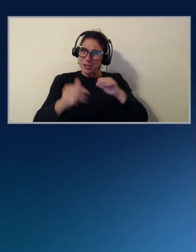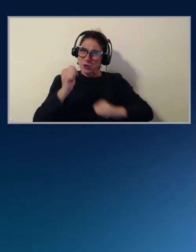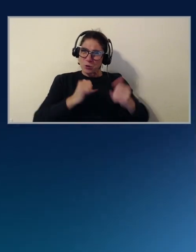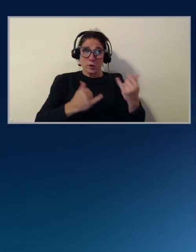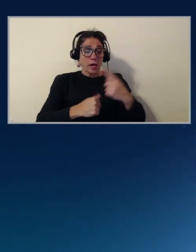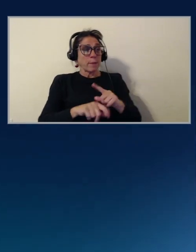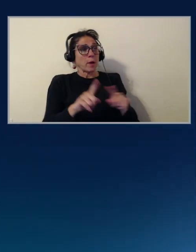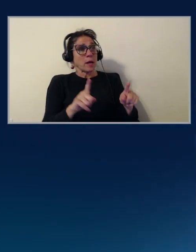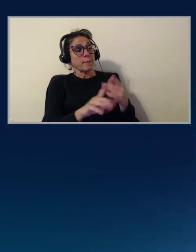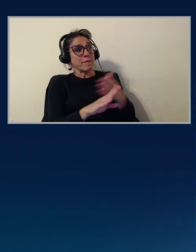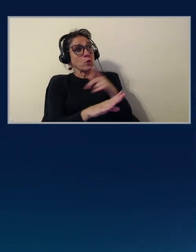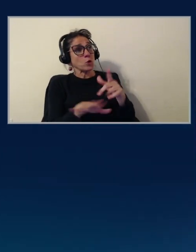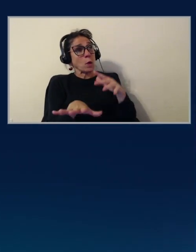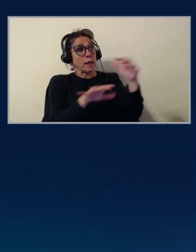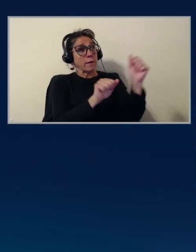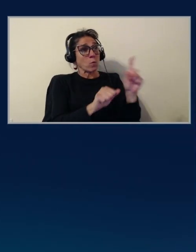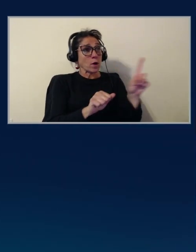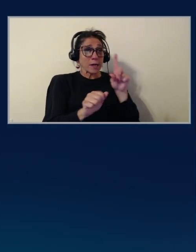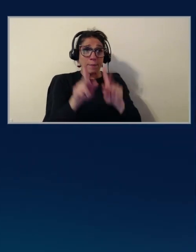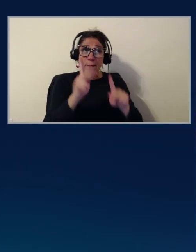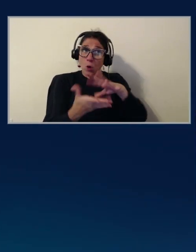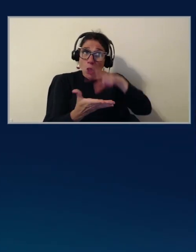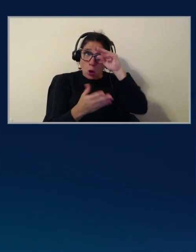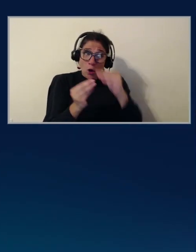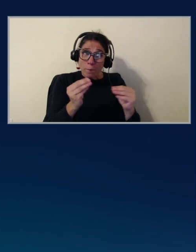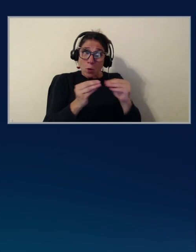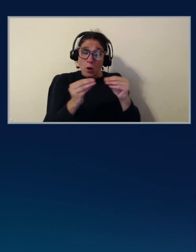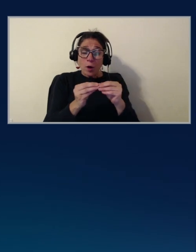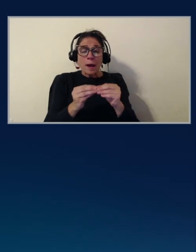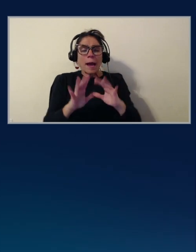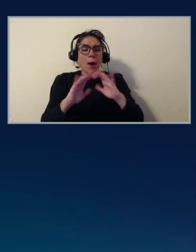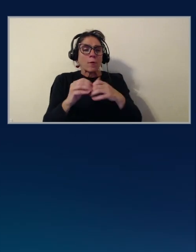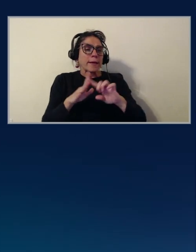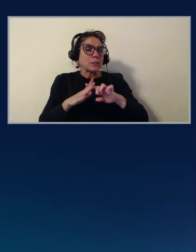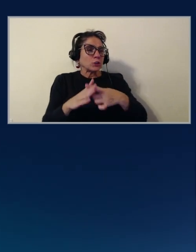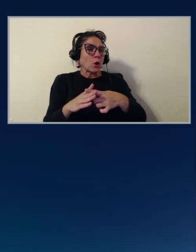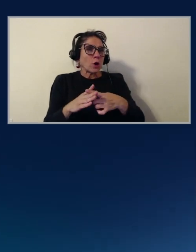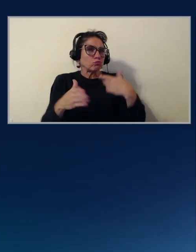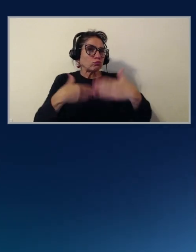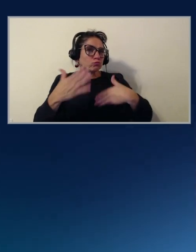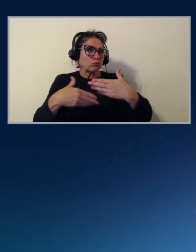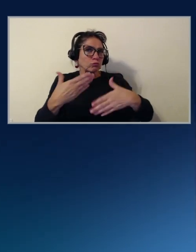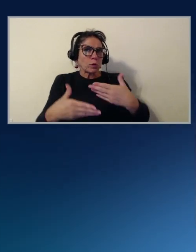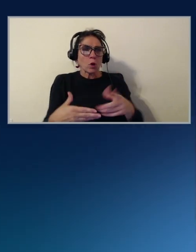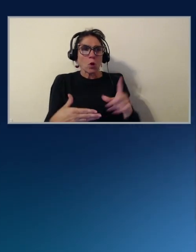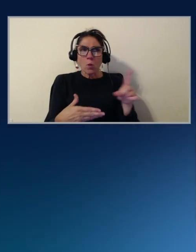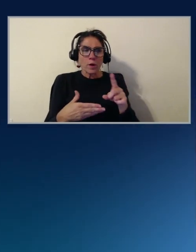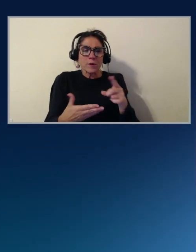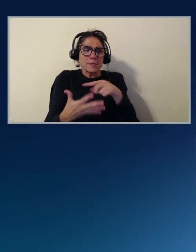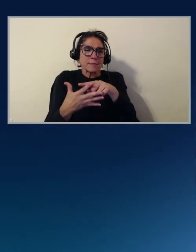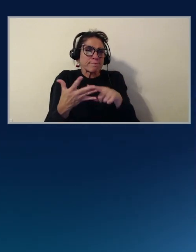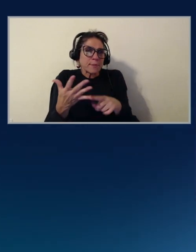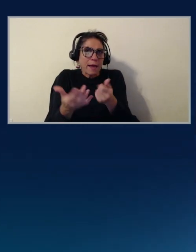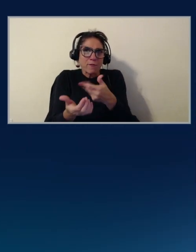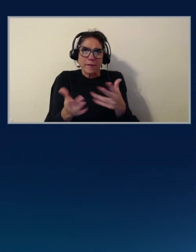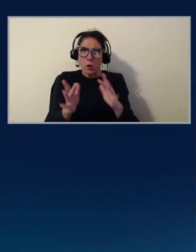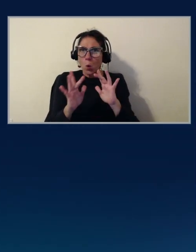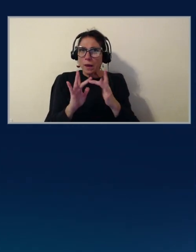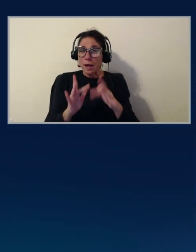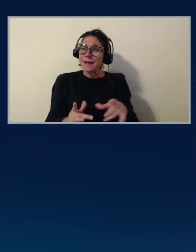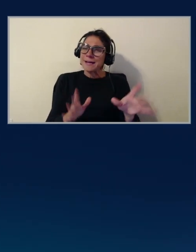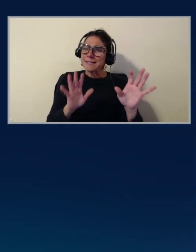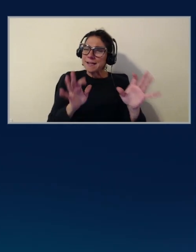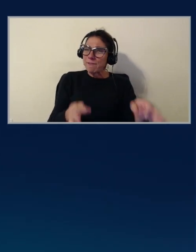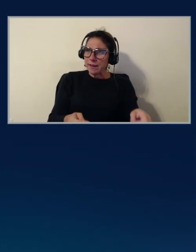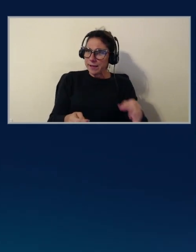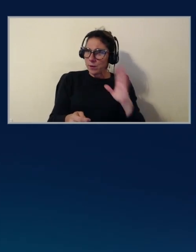you, where can people learn more? Where can people get going? Where is all the stuff online? Absolutely. So there's